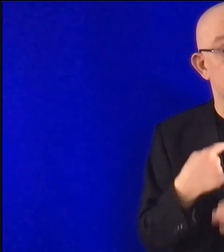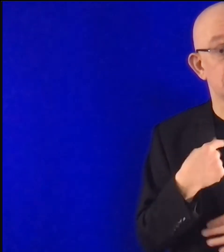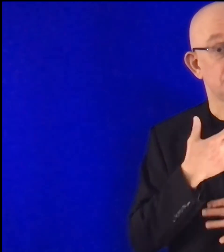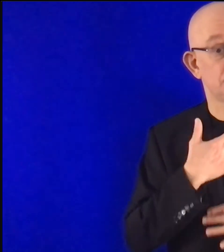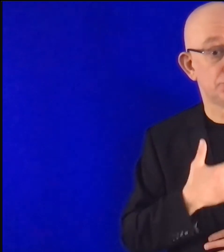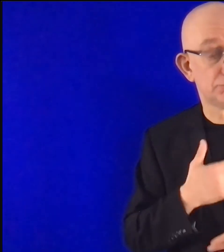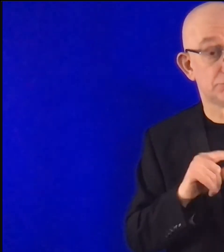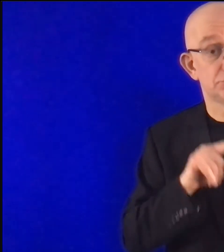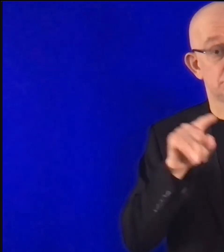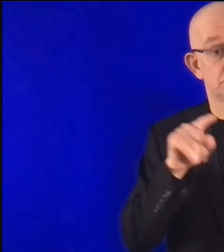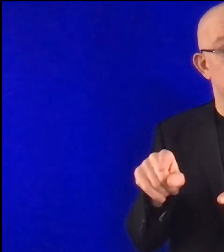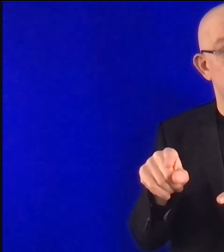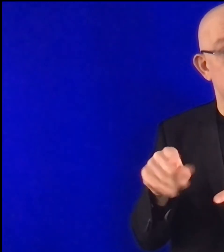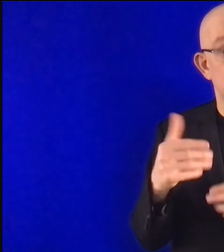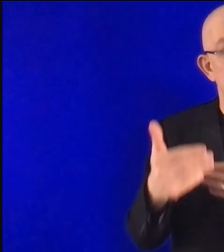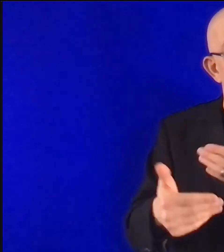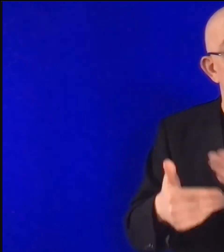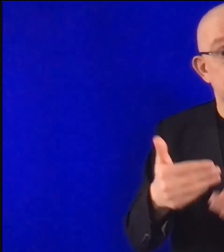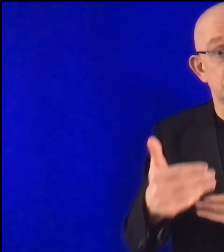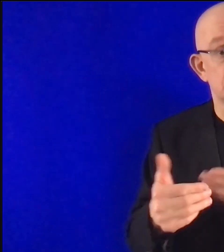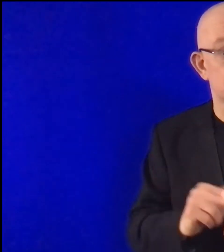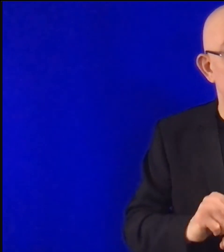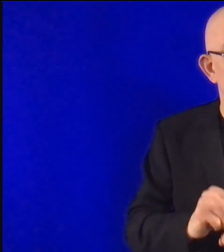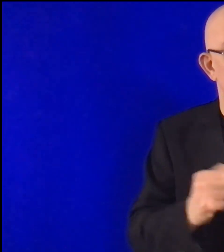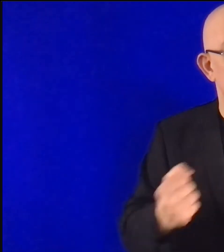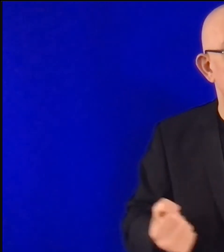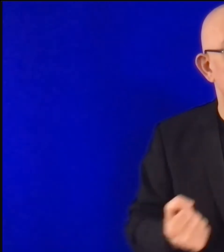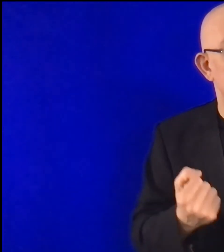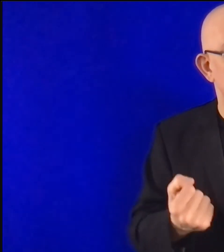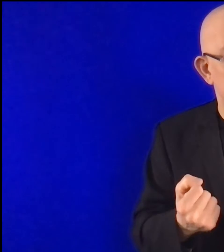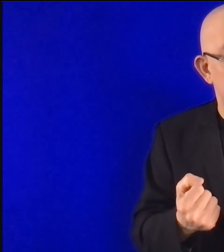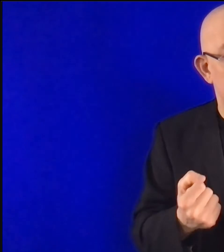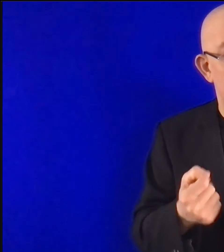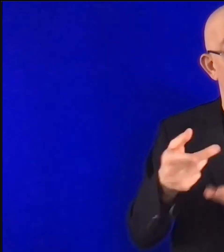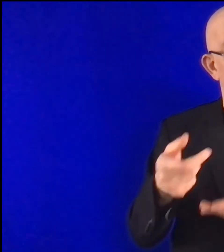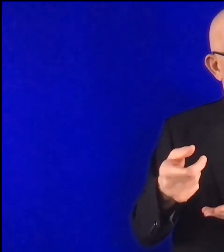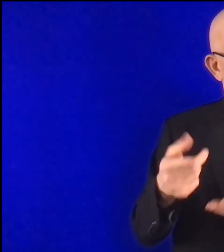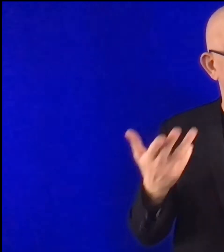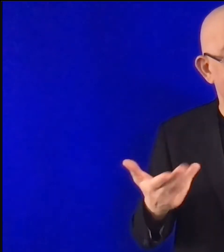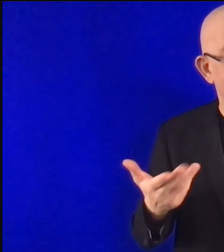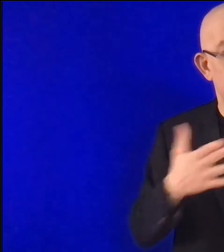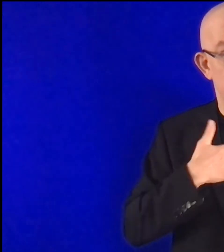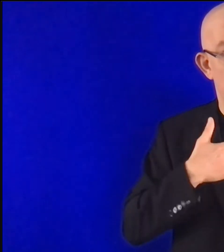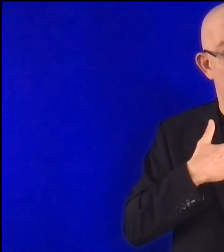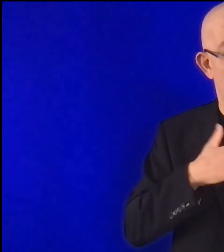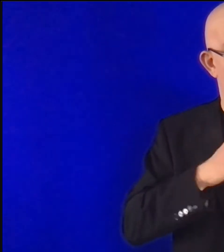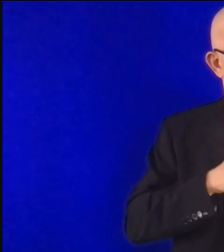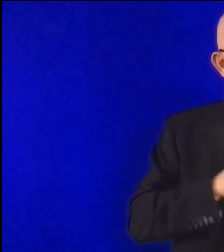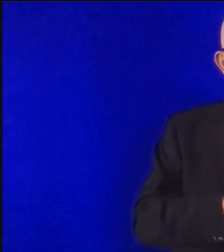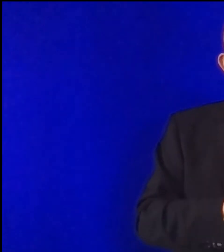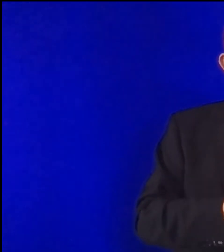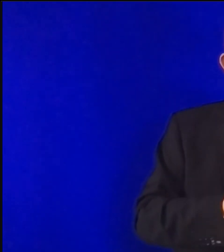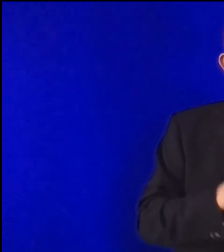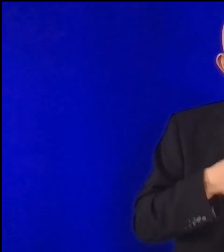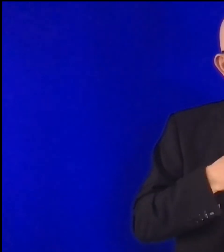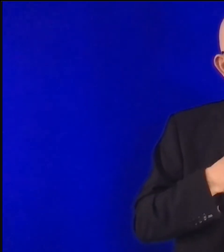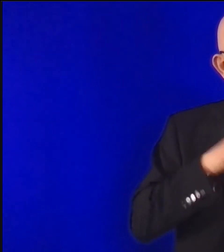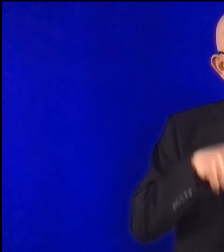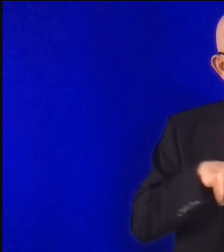to approach the district headquarter hospitals or rehabilitation centers, which is always an inaccessible building,